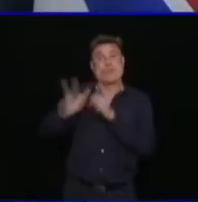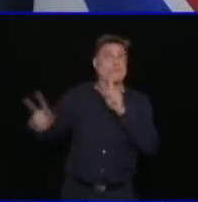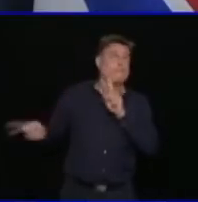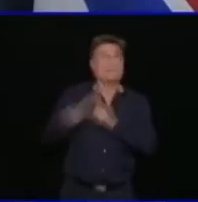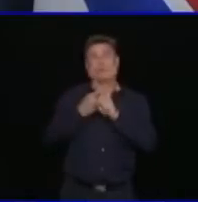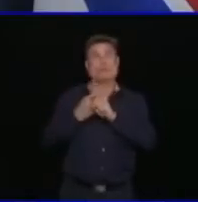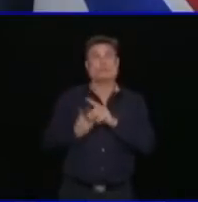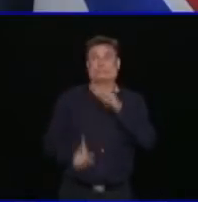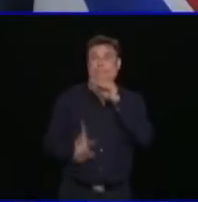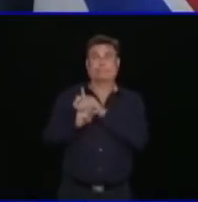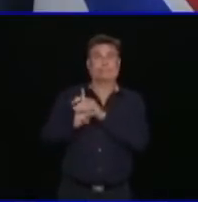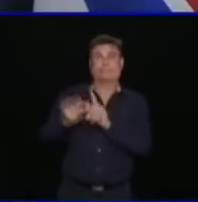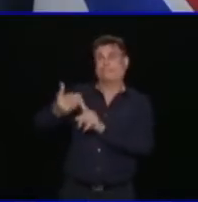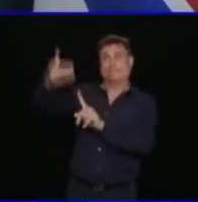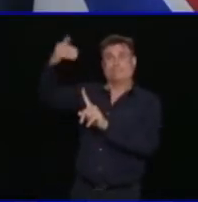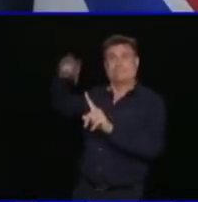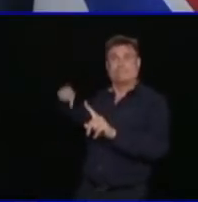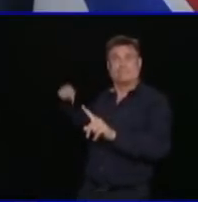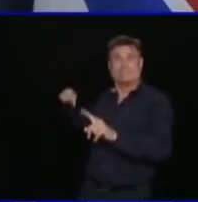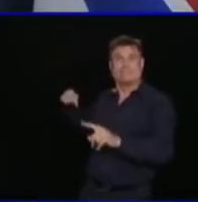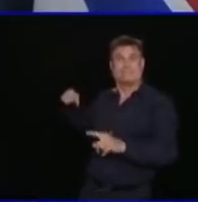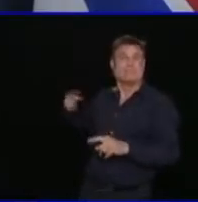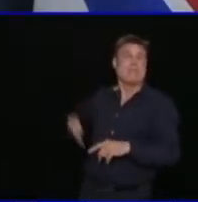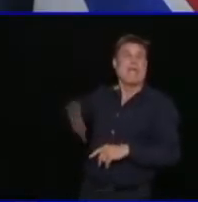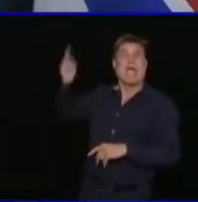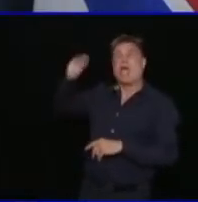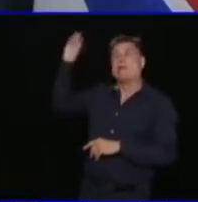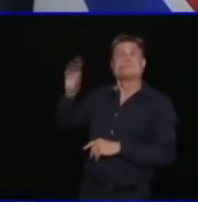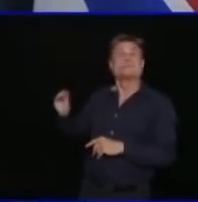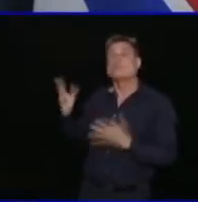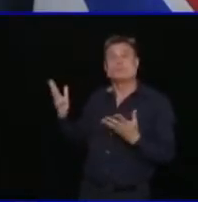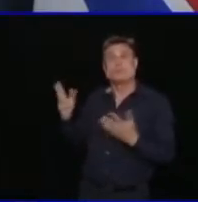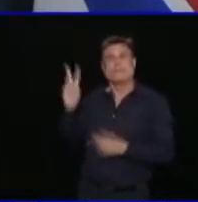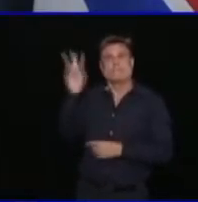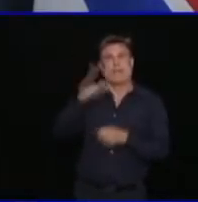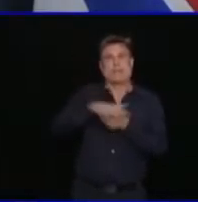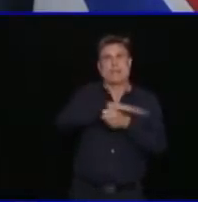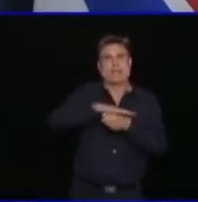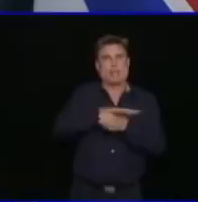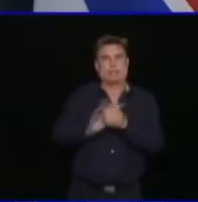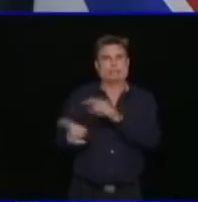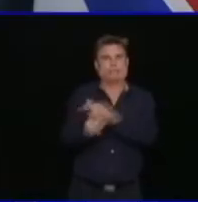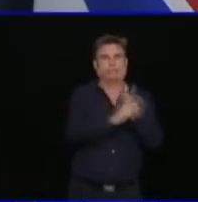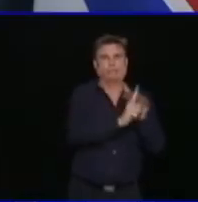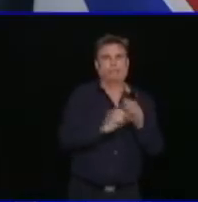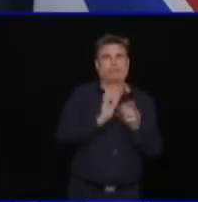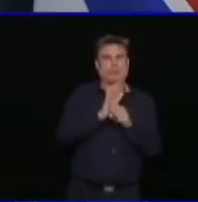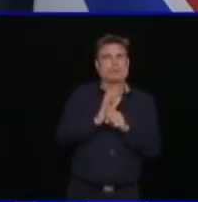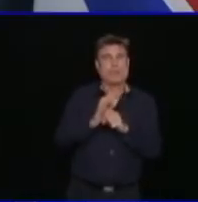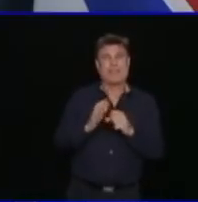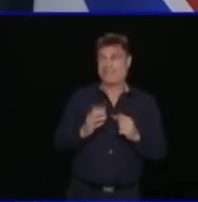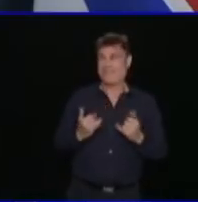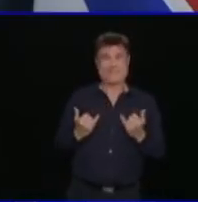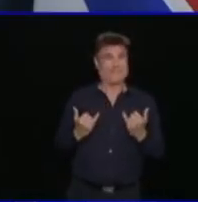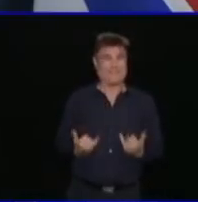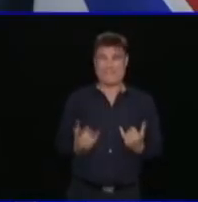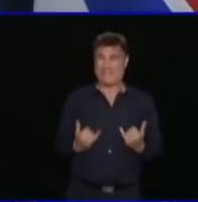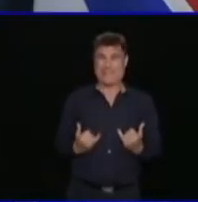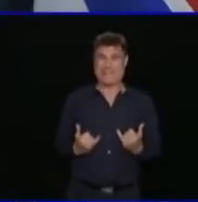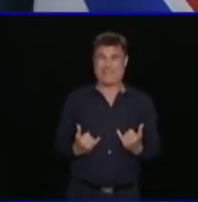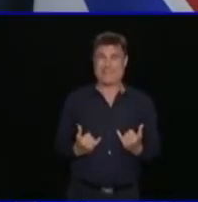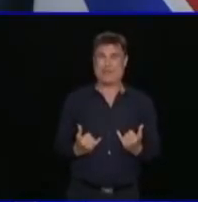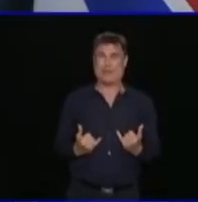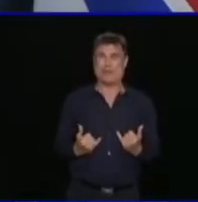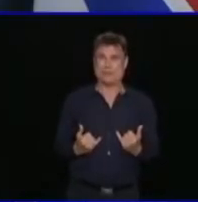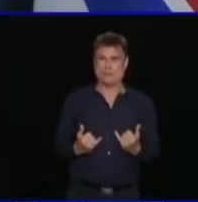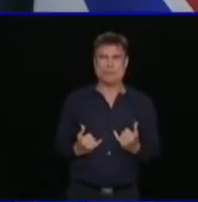active cases, as are in Vancouver Coastal Health, which tells us, again, we can't let our guard down.